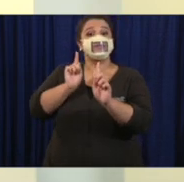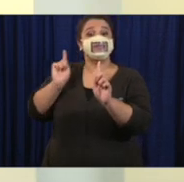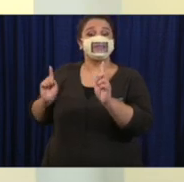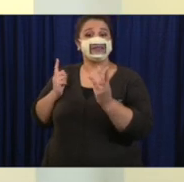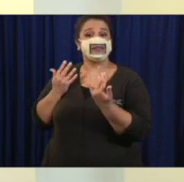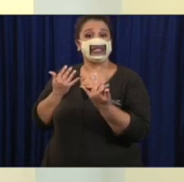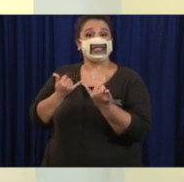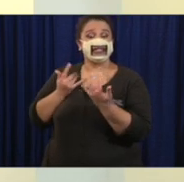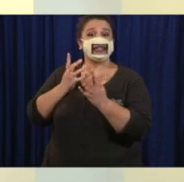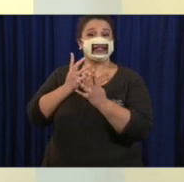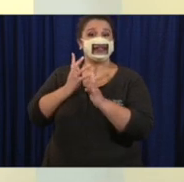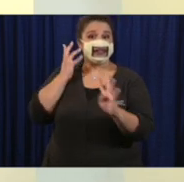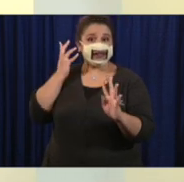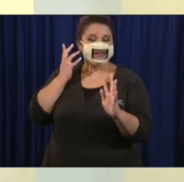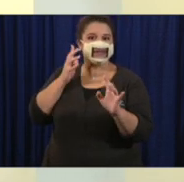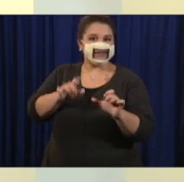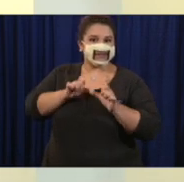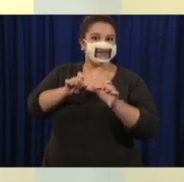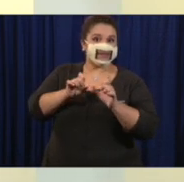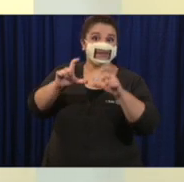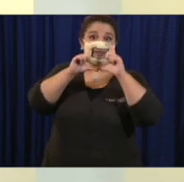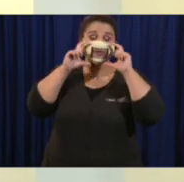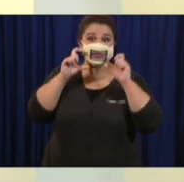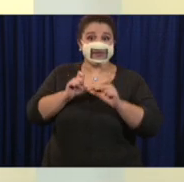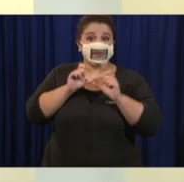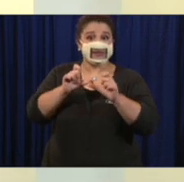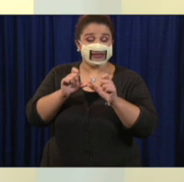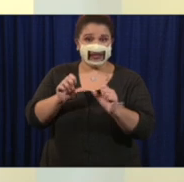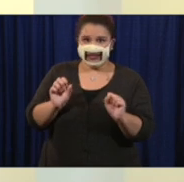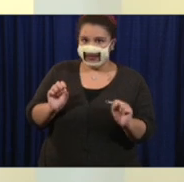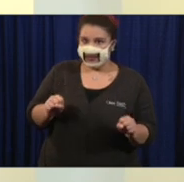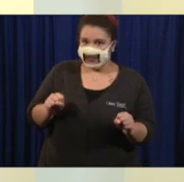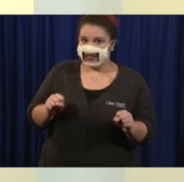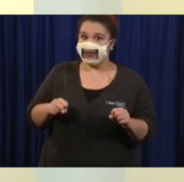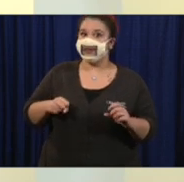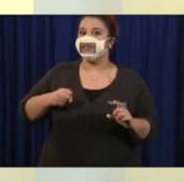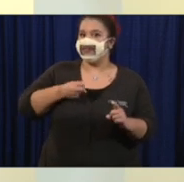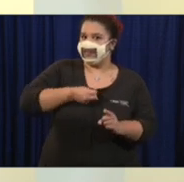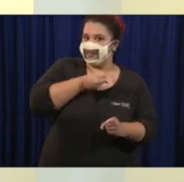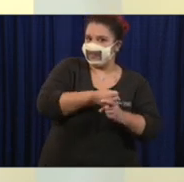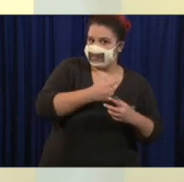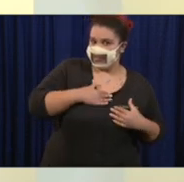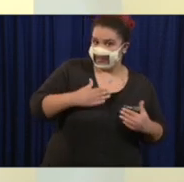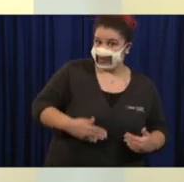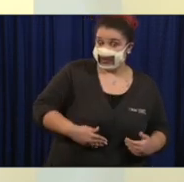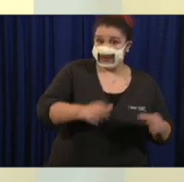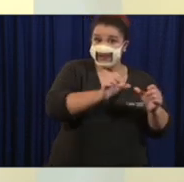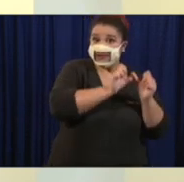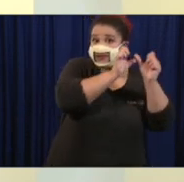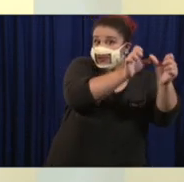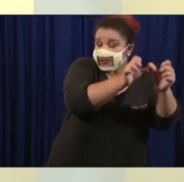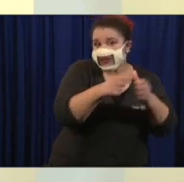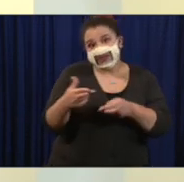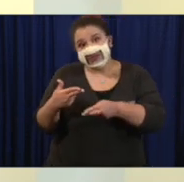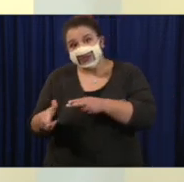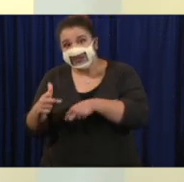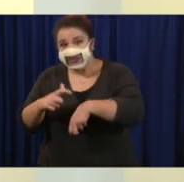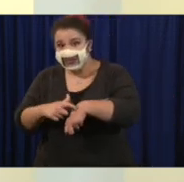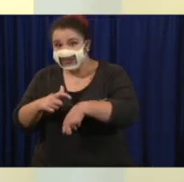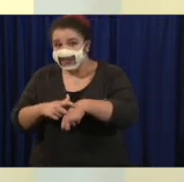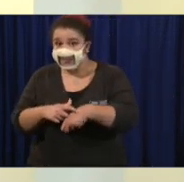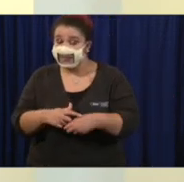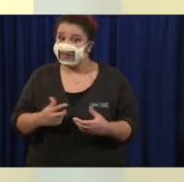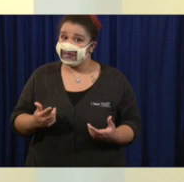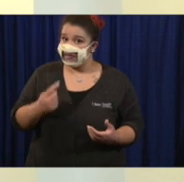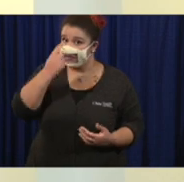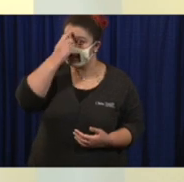Long-term side effects or short-term side effects after all this long-term uses a mask, or is covering your mouth is